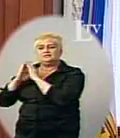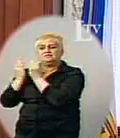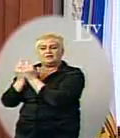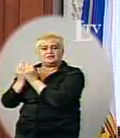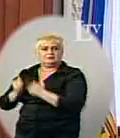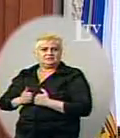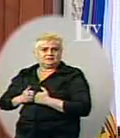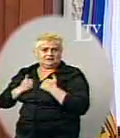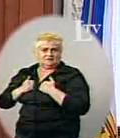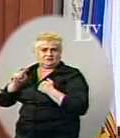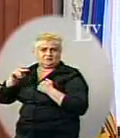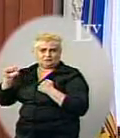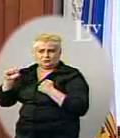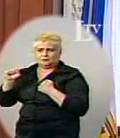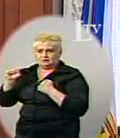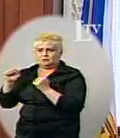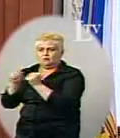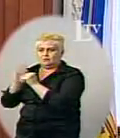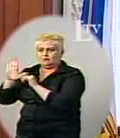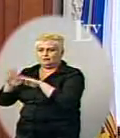and children.